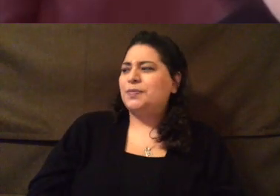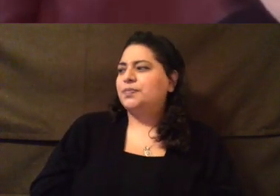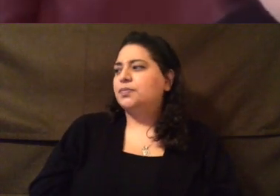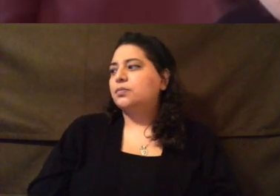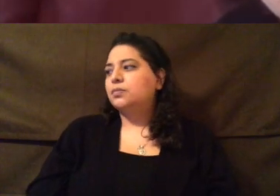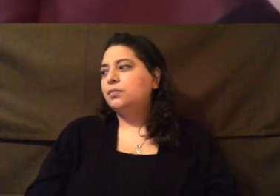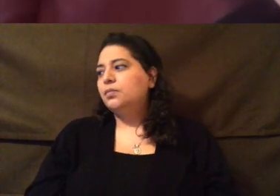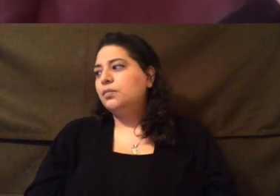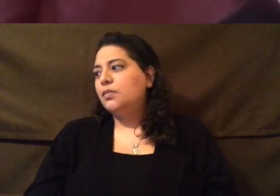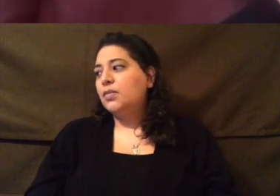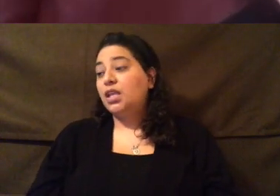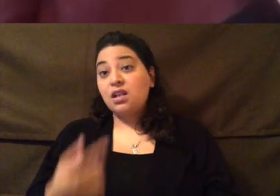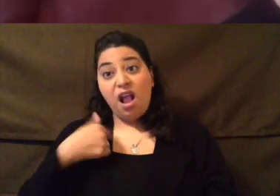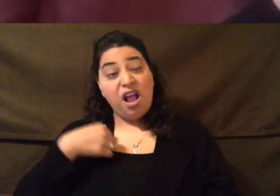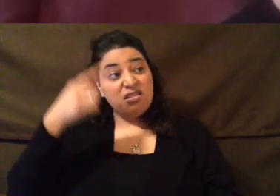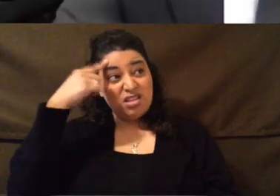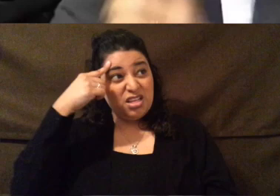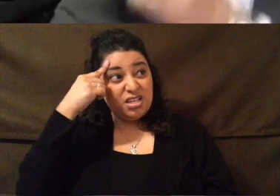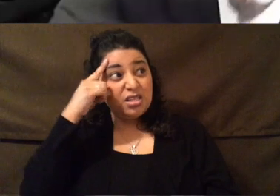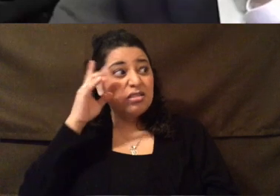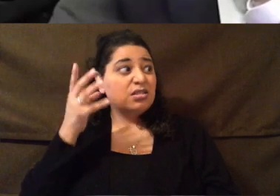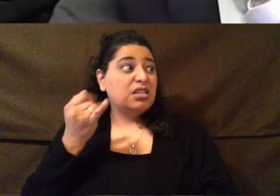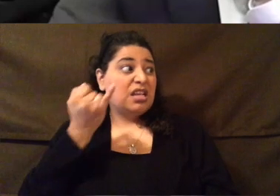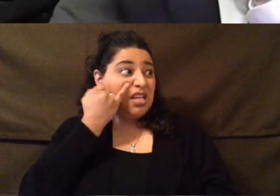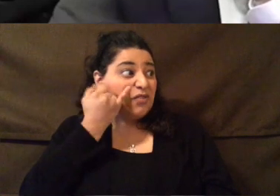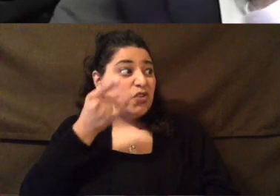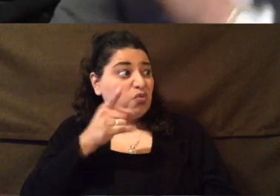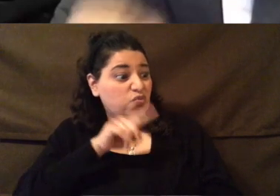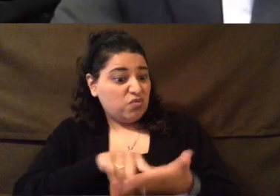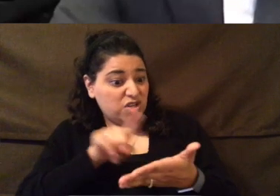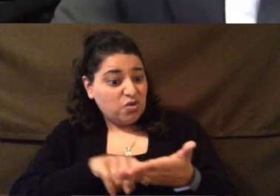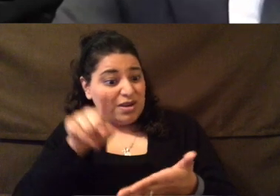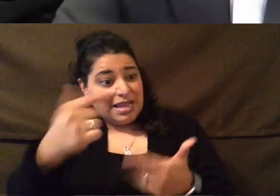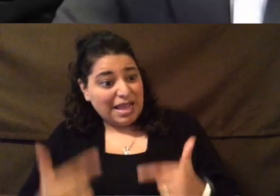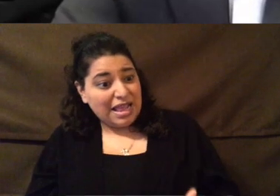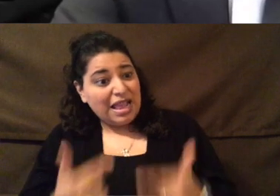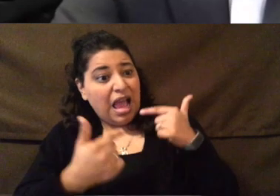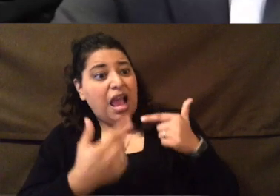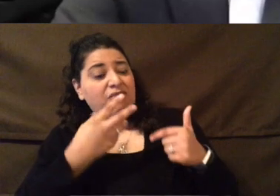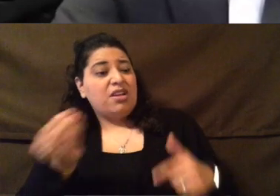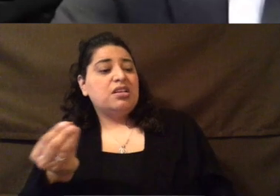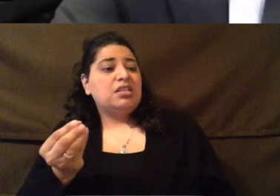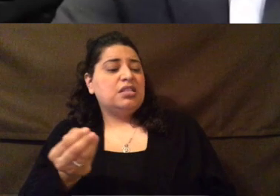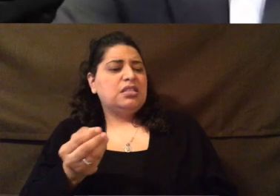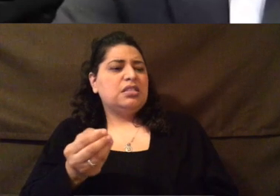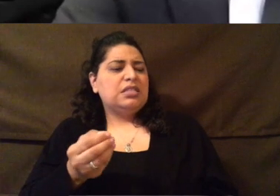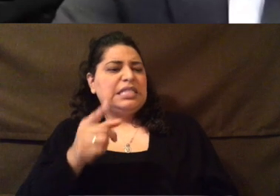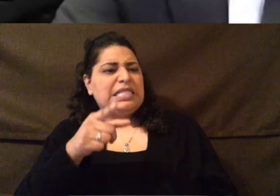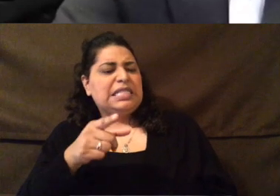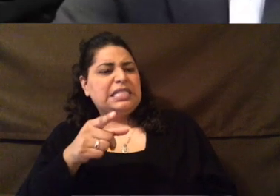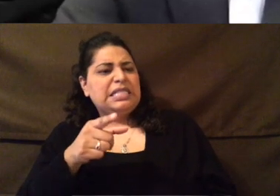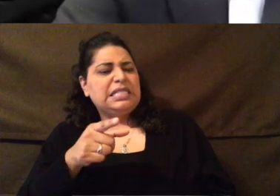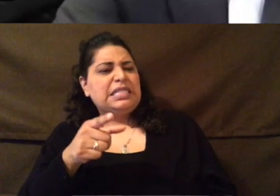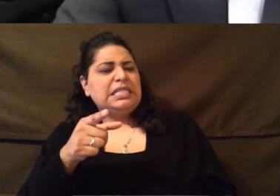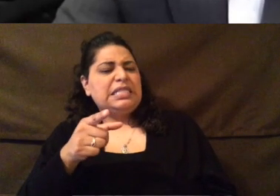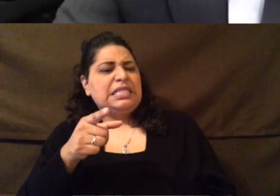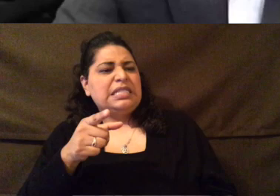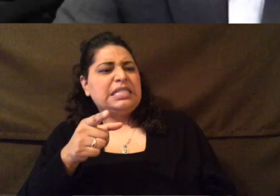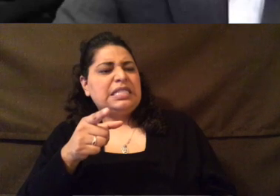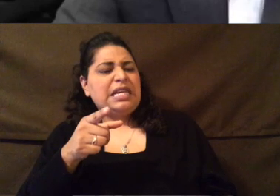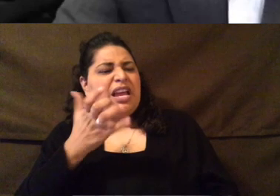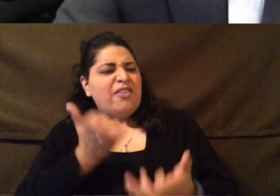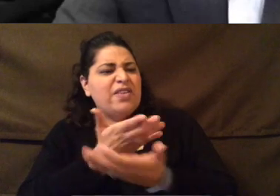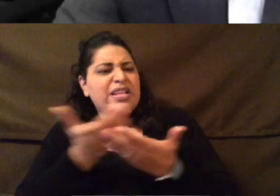was. I think research his life and what he did and